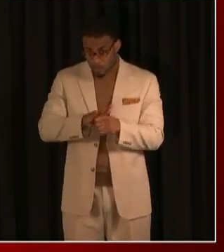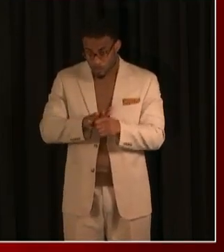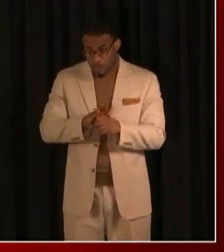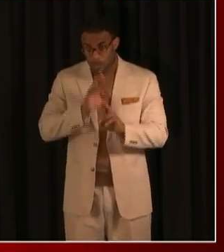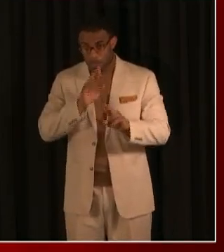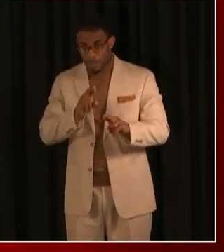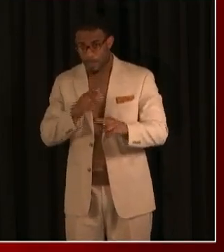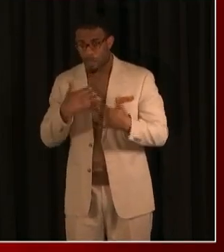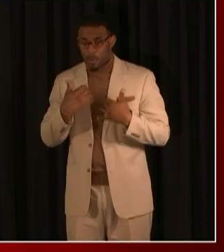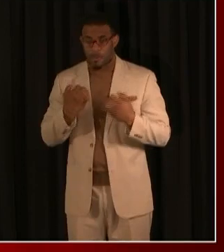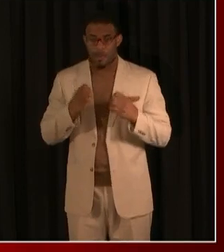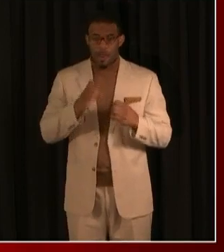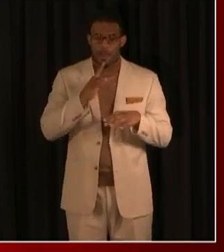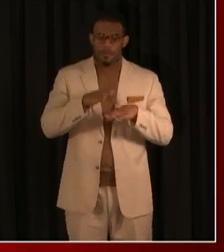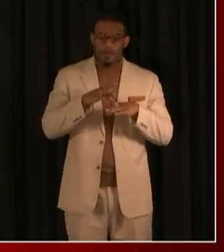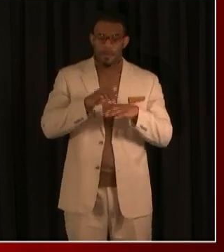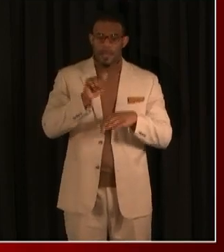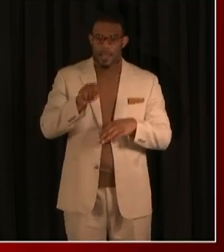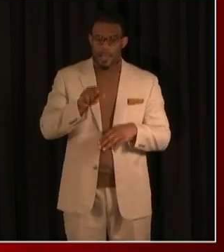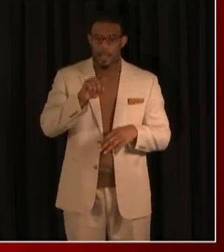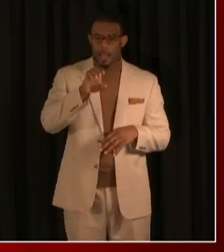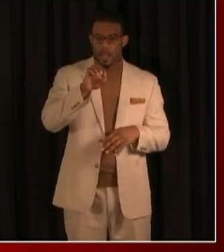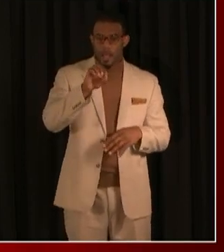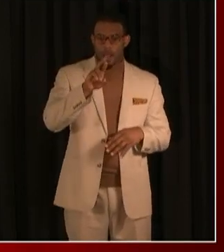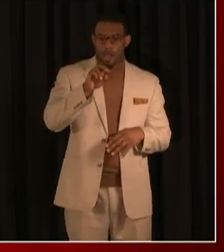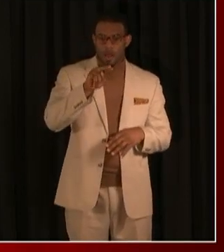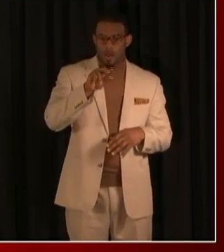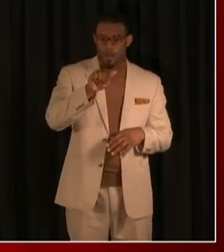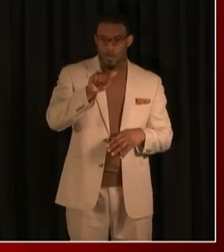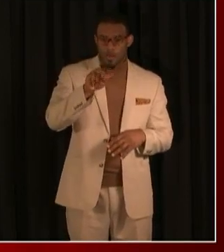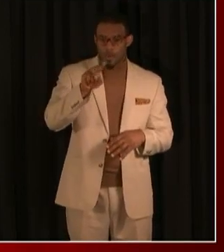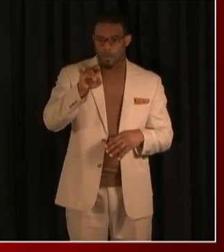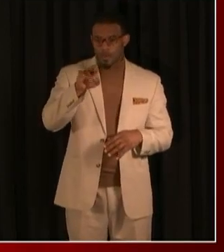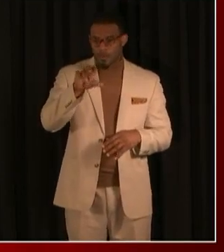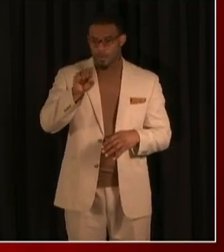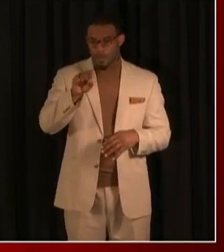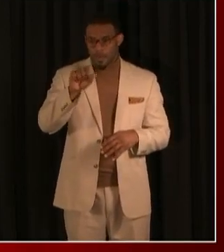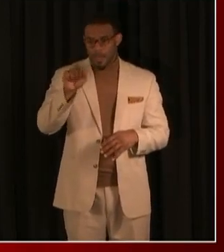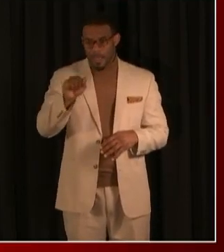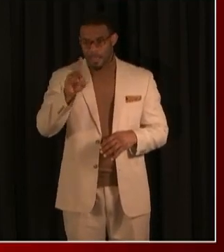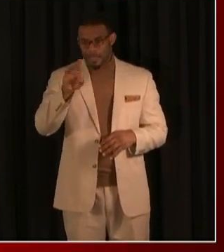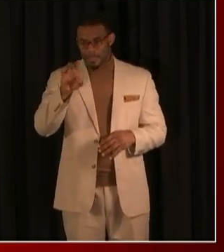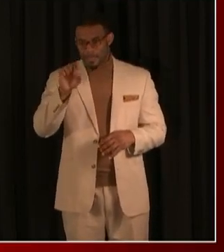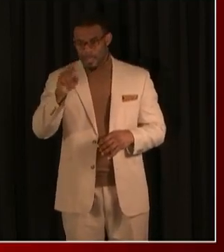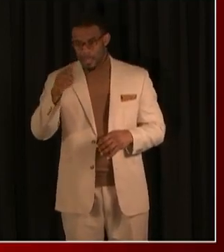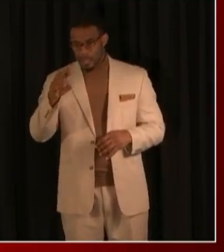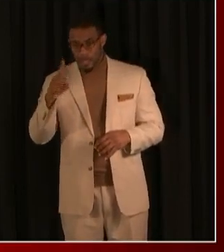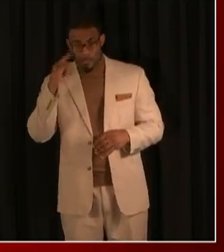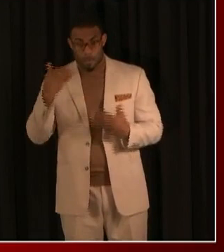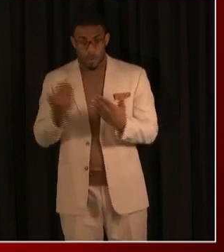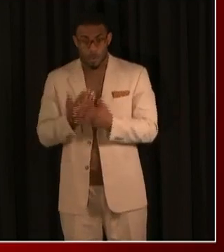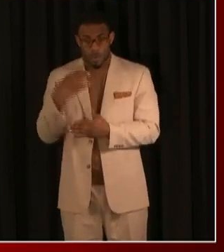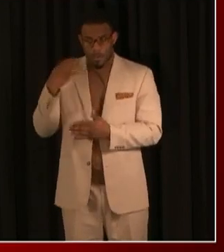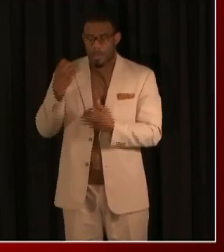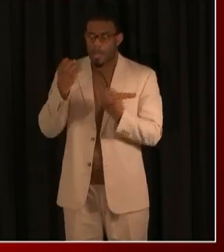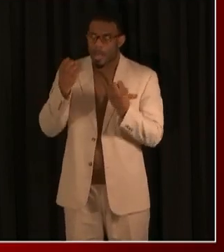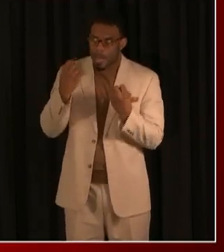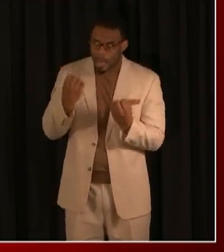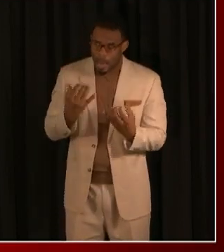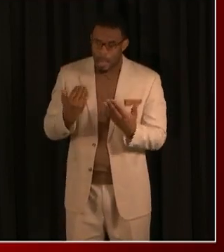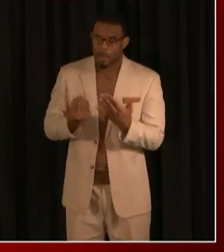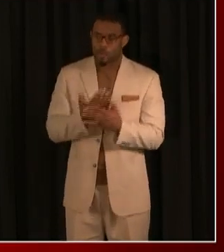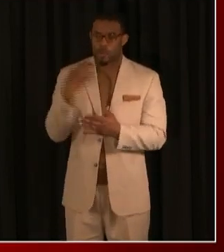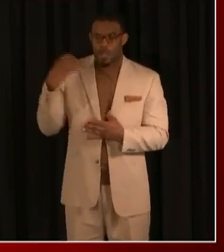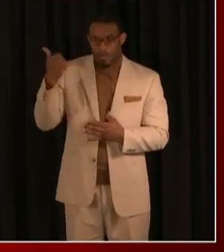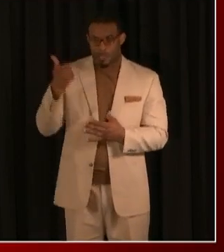the response and recovery efforts are available at coronavirus.dc.gov. And for our new commissioners, I know we have a lot of new